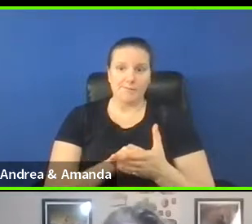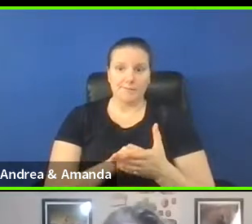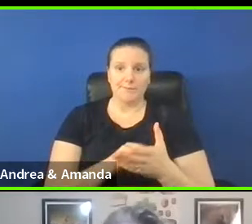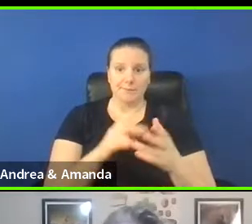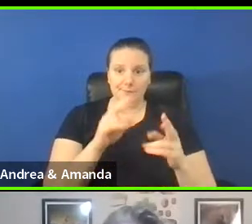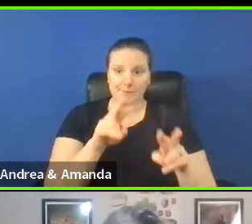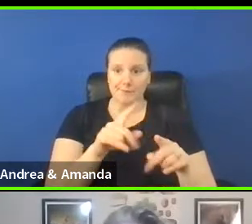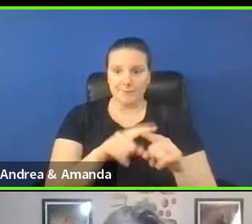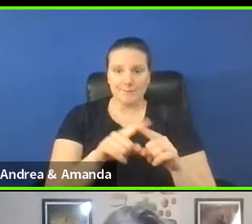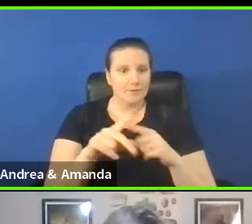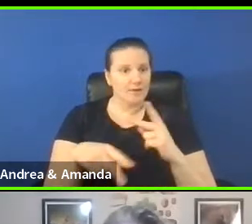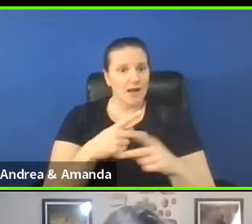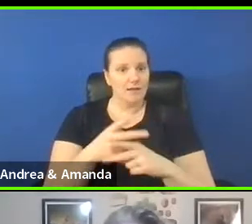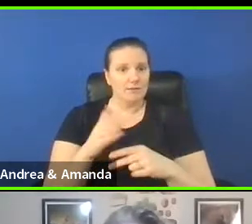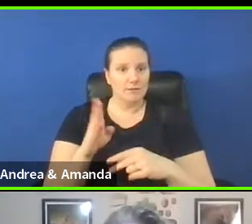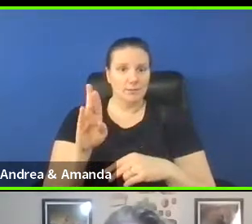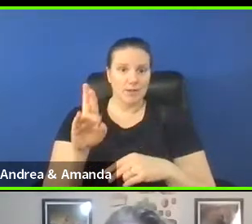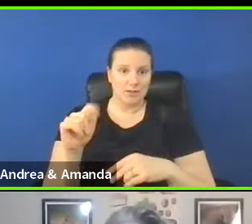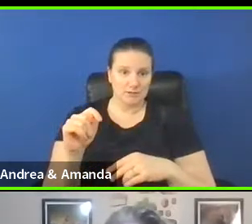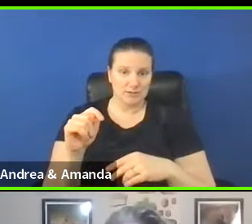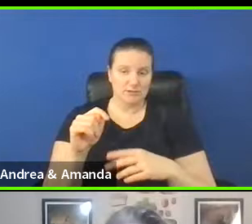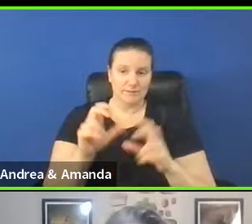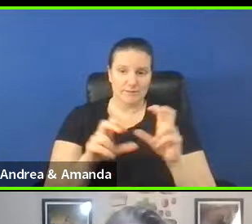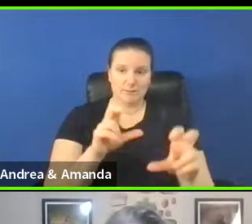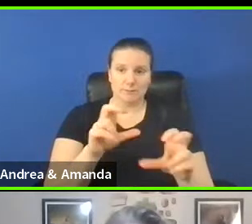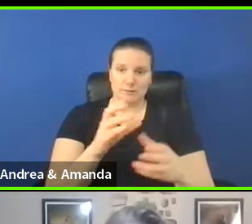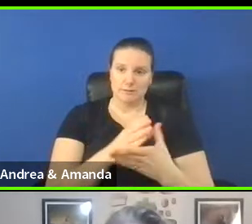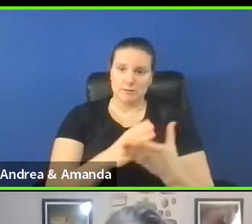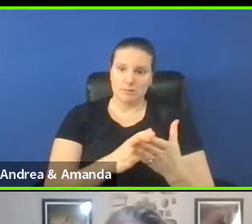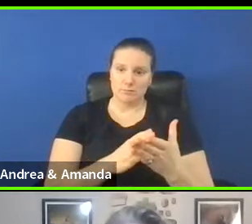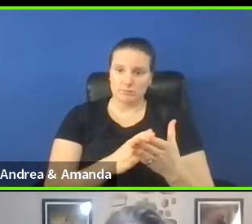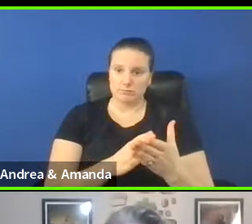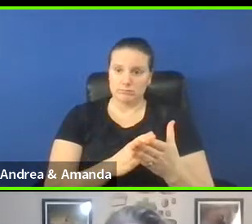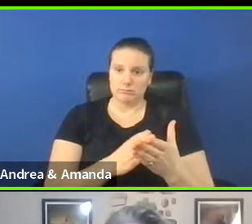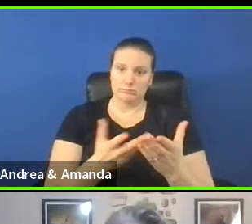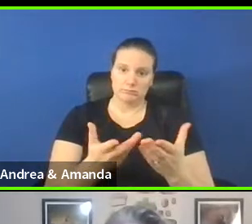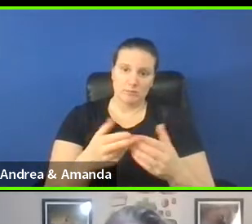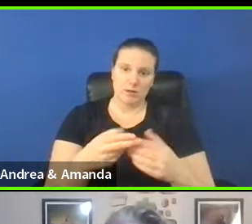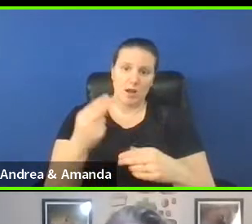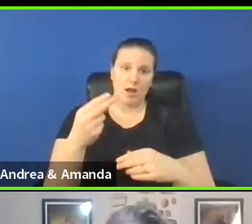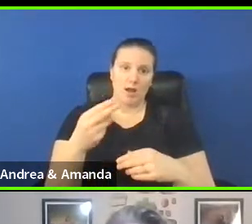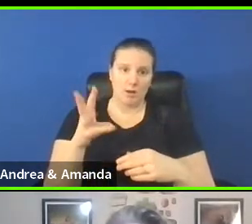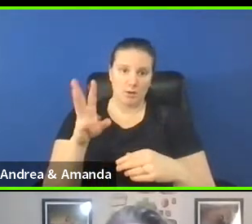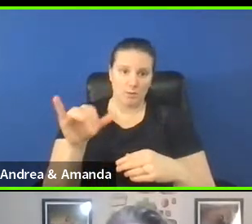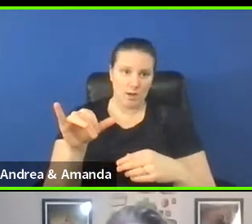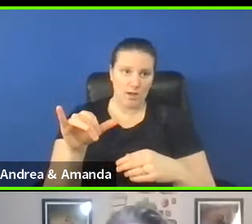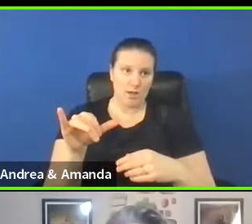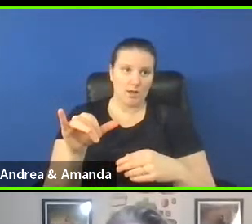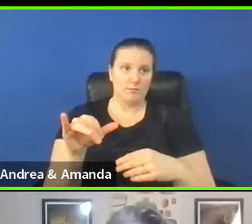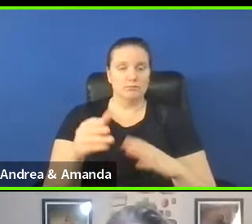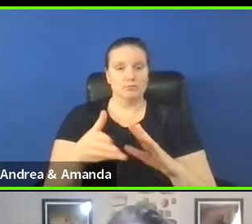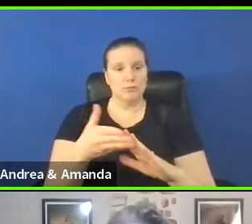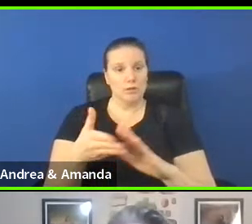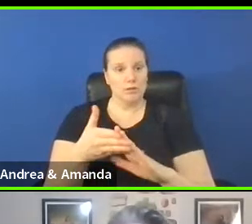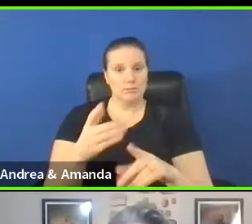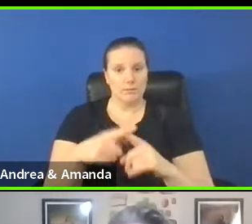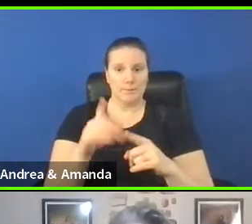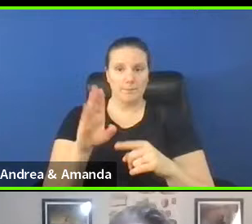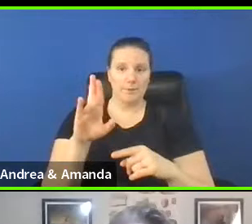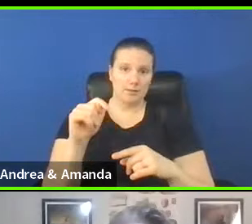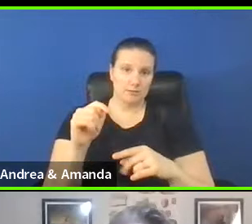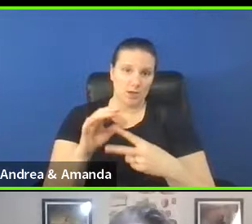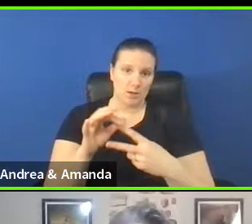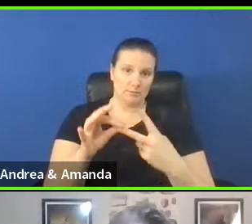different types of BRT investments. And some of those were just sort of highway running BRT options. But for